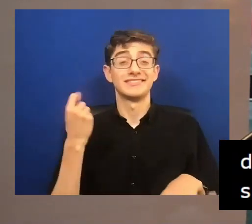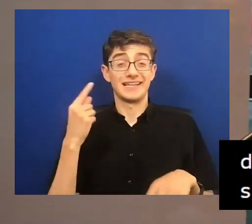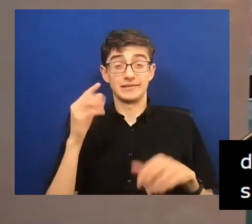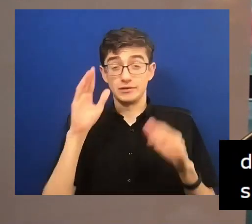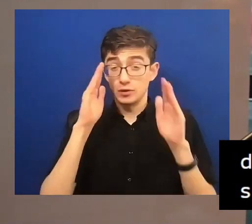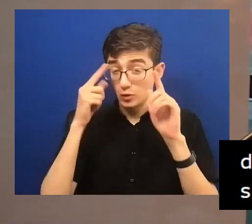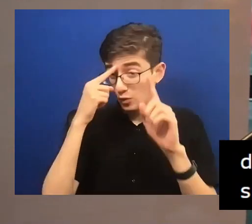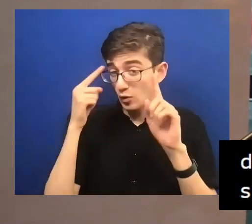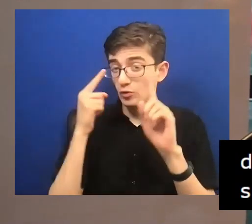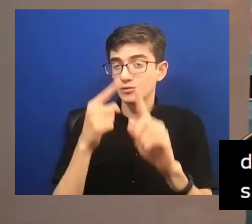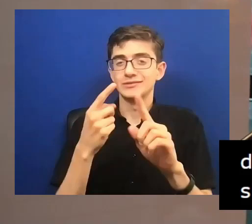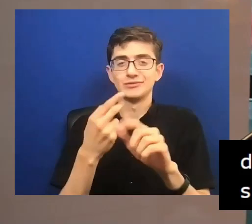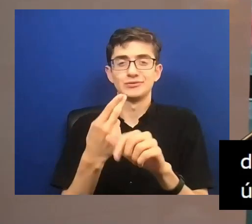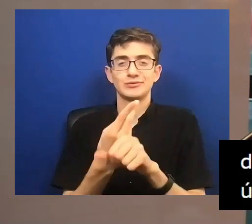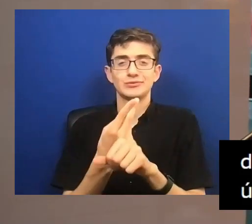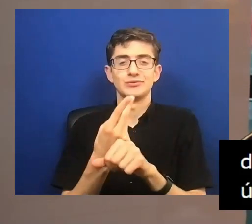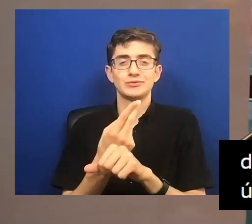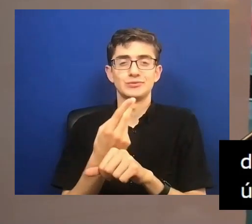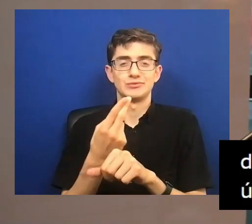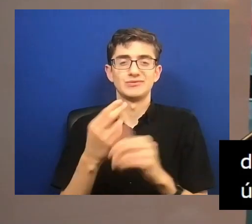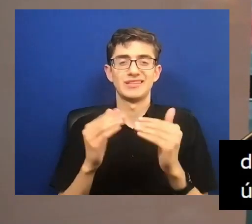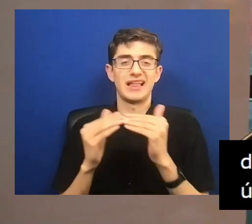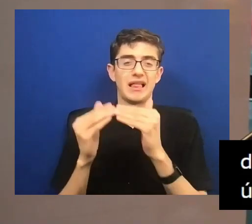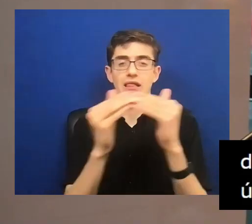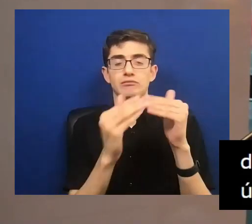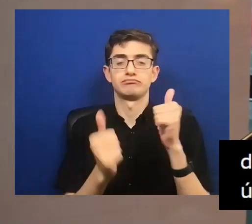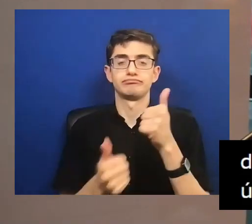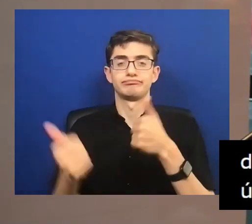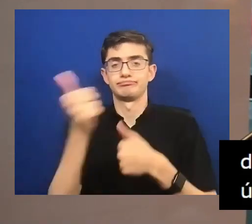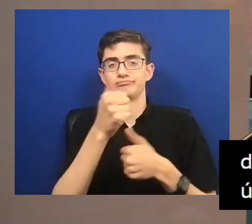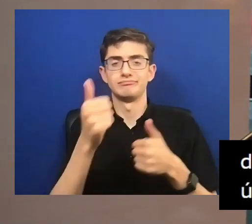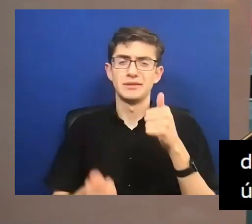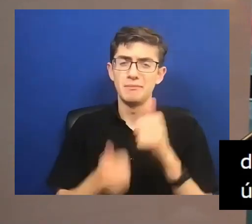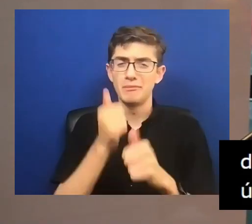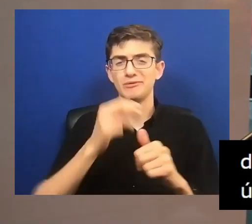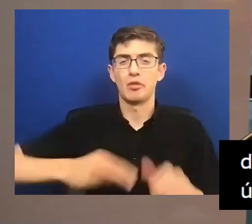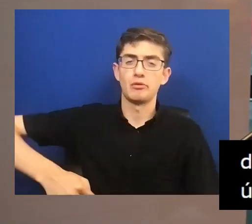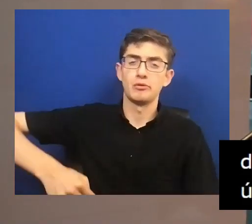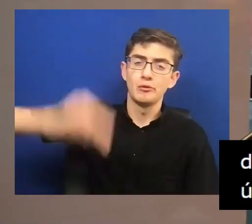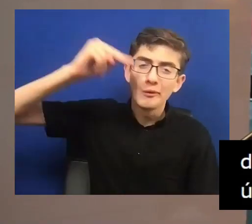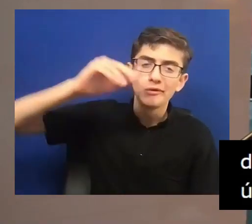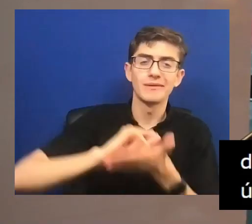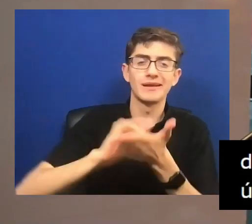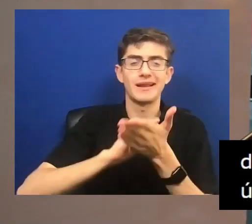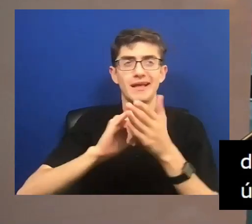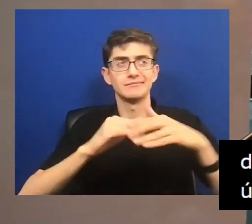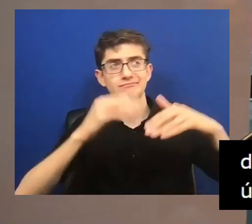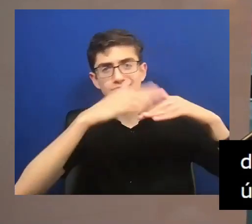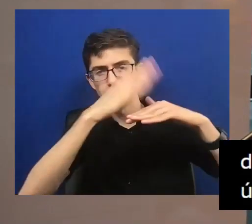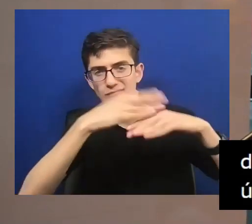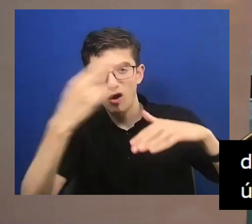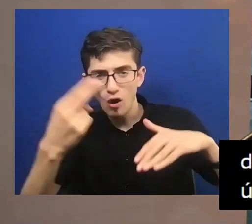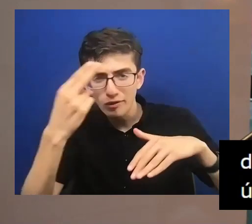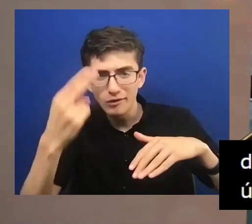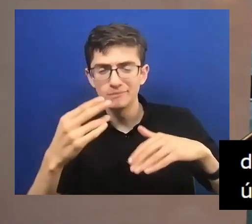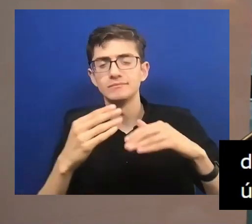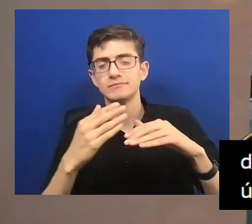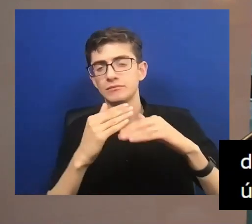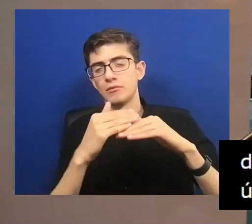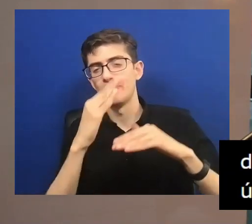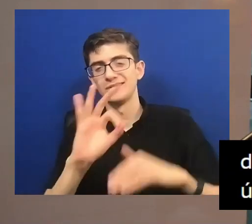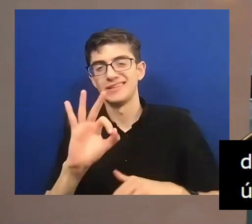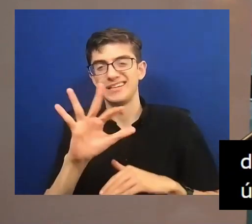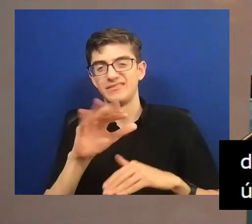of new installations will be above 96th Street in Manhattan and in the outer boroughs. Our goal is to ensure that New Yorkers are able to stay